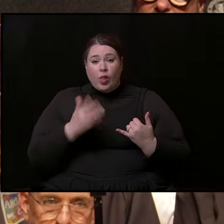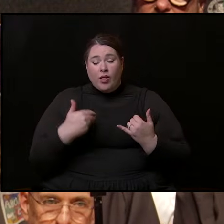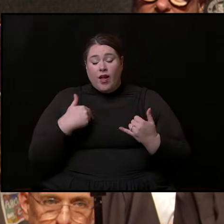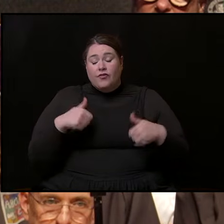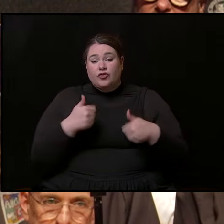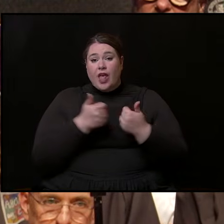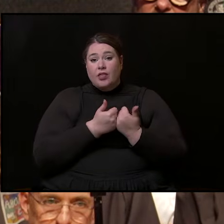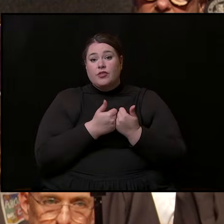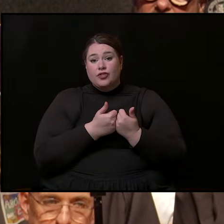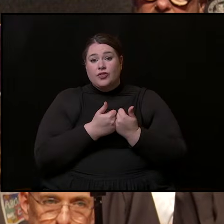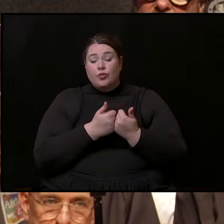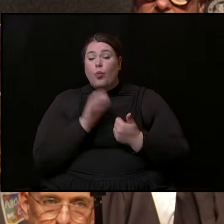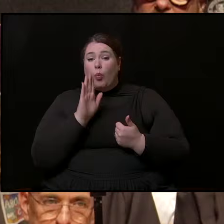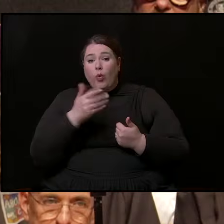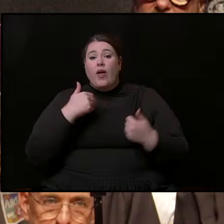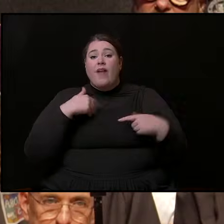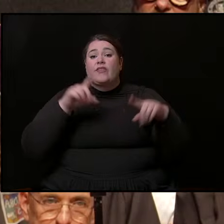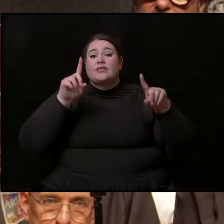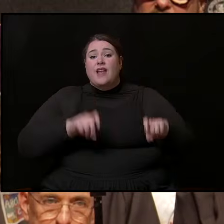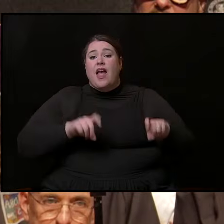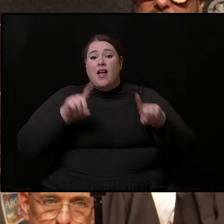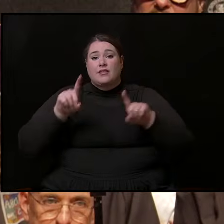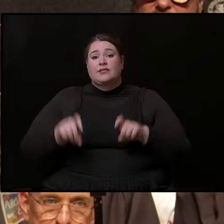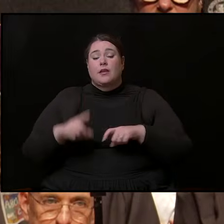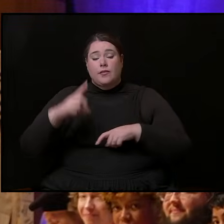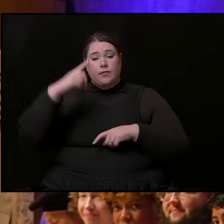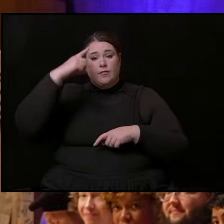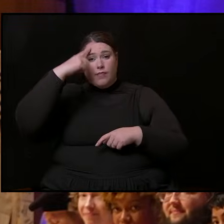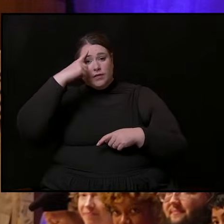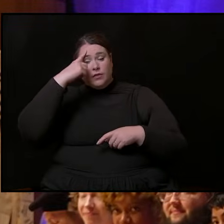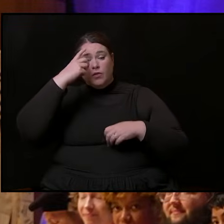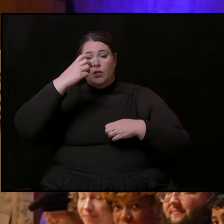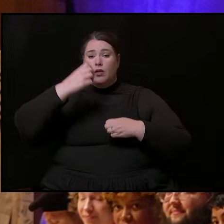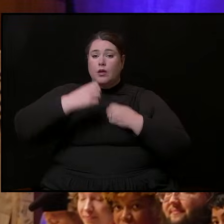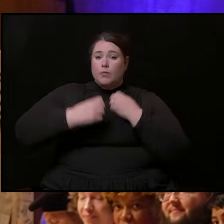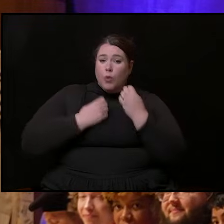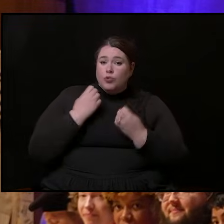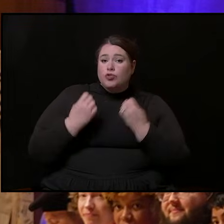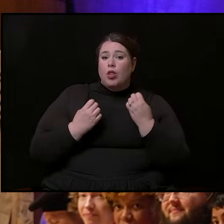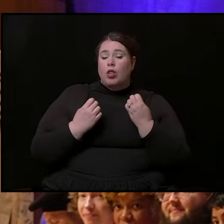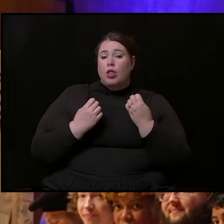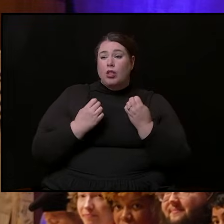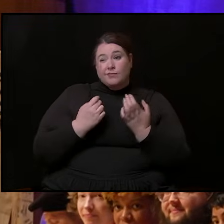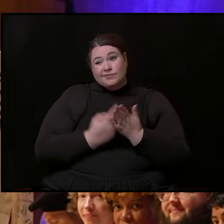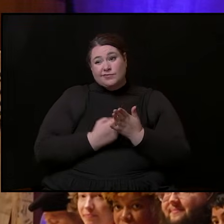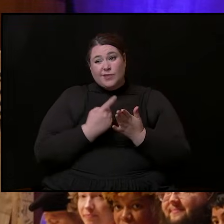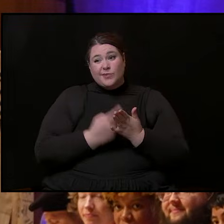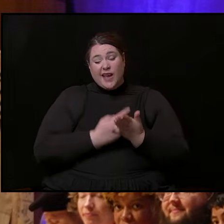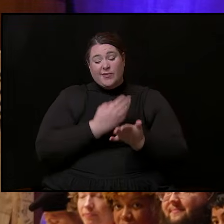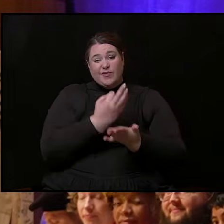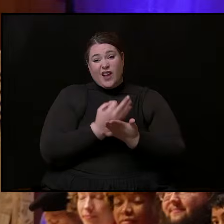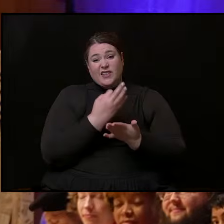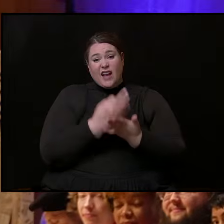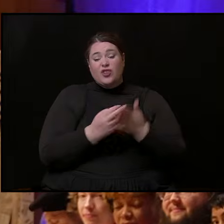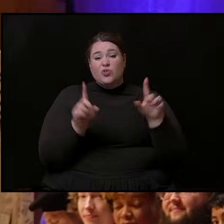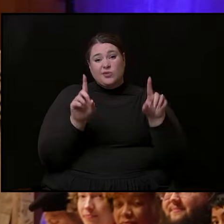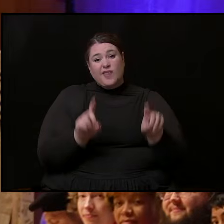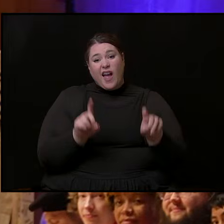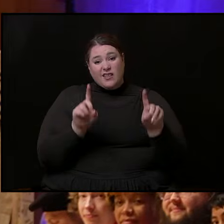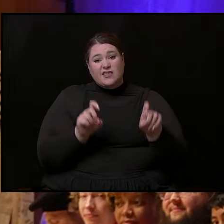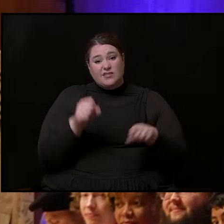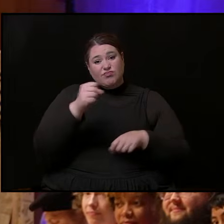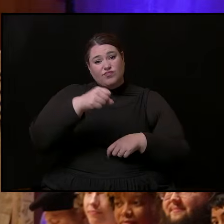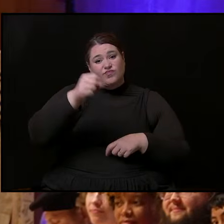will be tested mentally, emotionally, and sometimes even financially. We